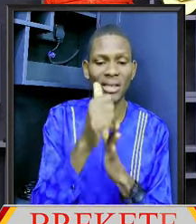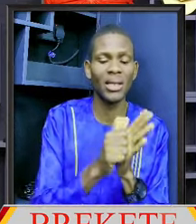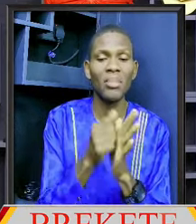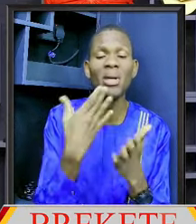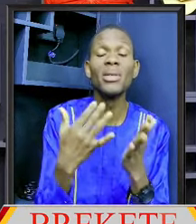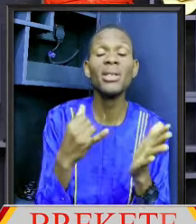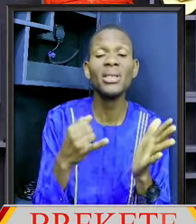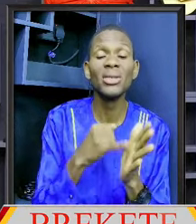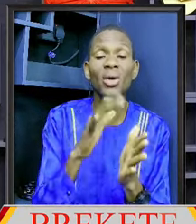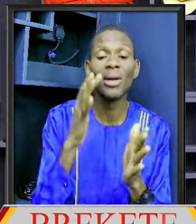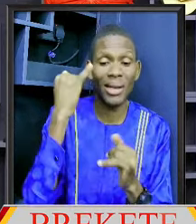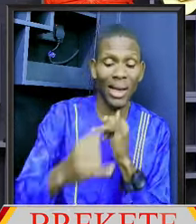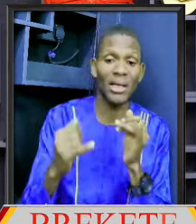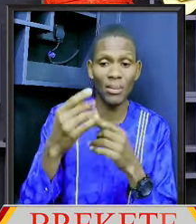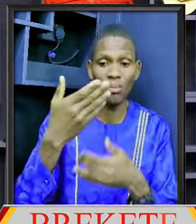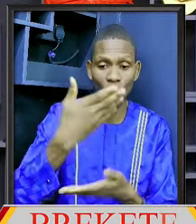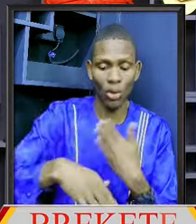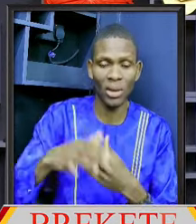last born get that character.